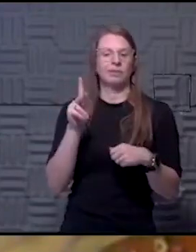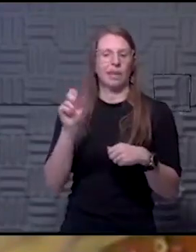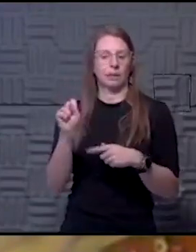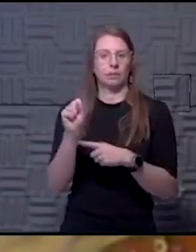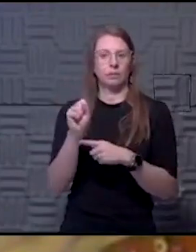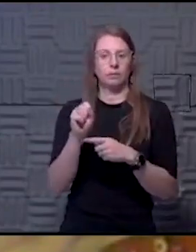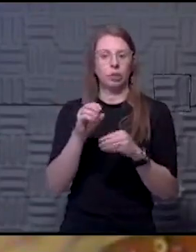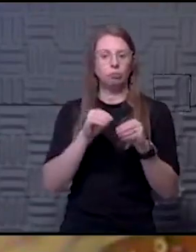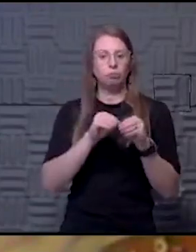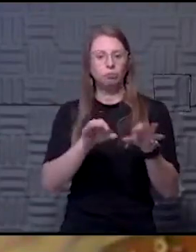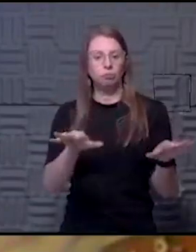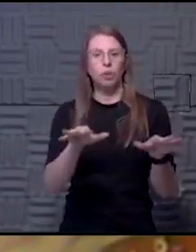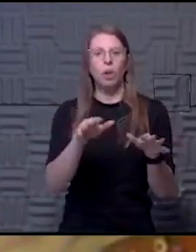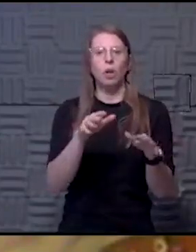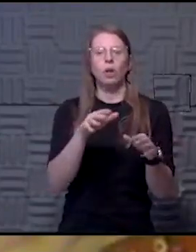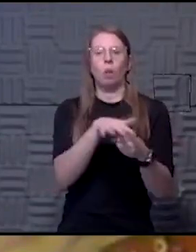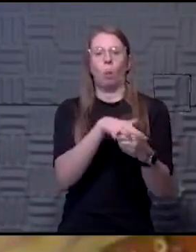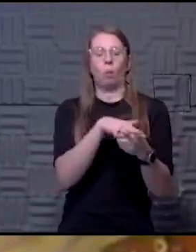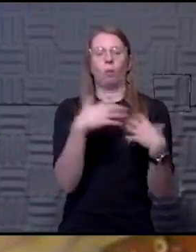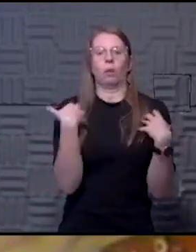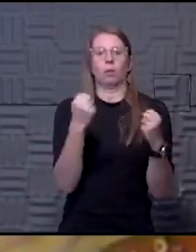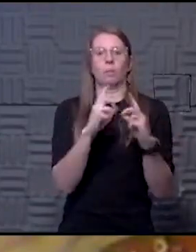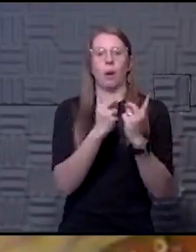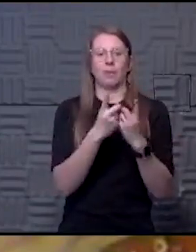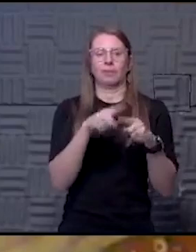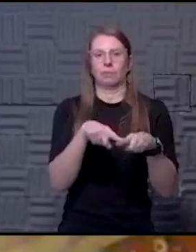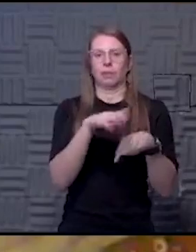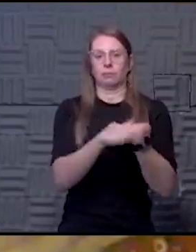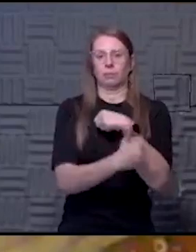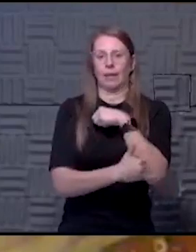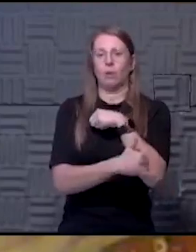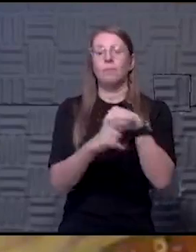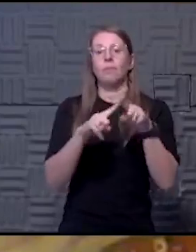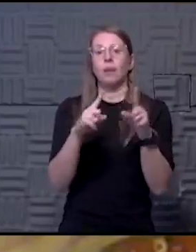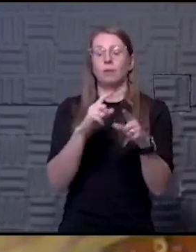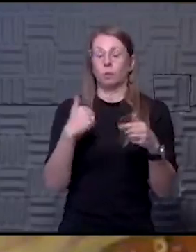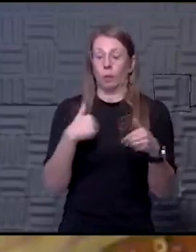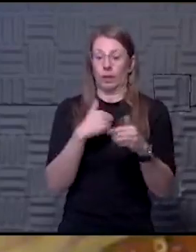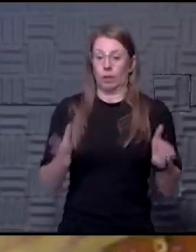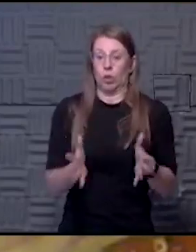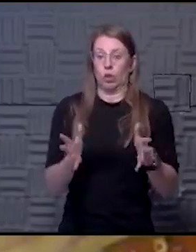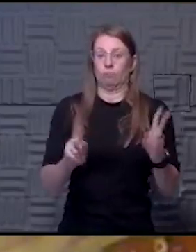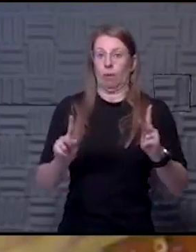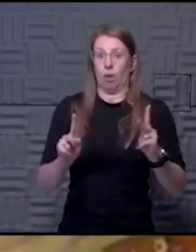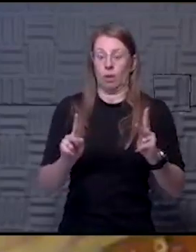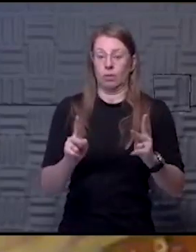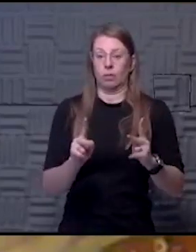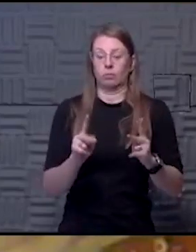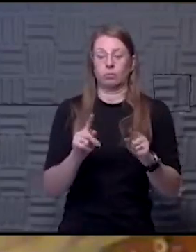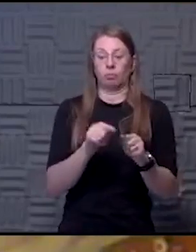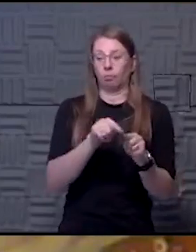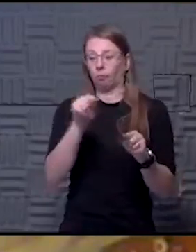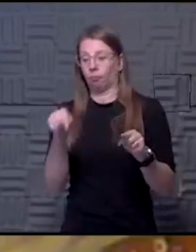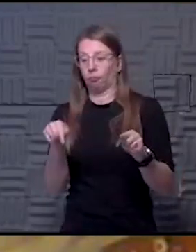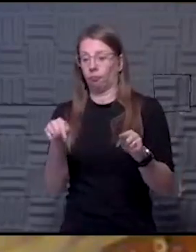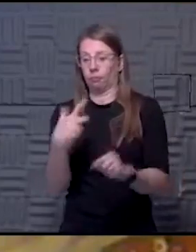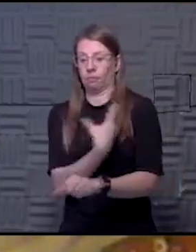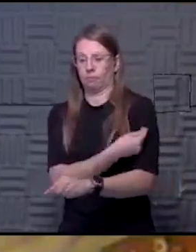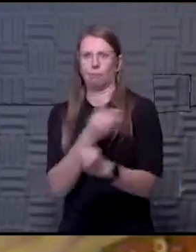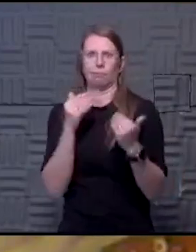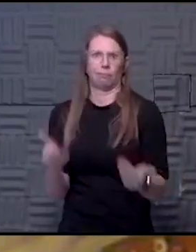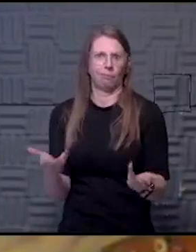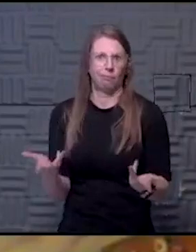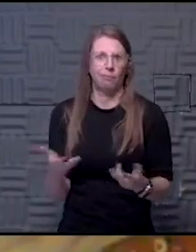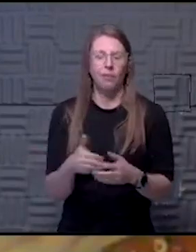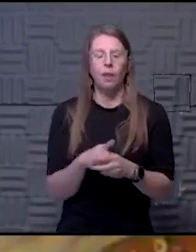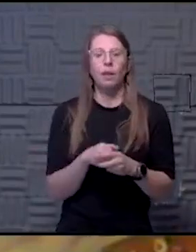health departments by counties. But we encourage people, even if they cross the border, to be vaccinated. And there's been a